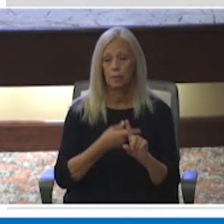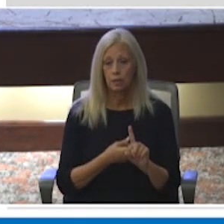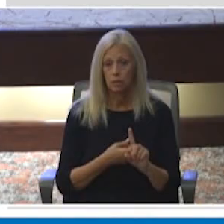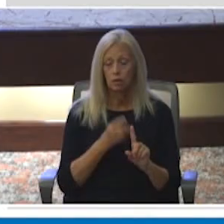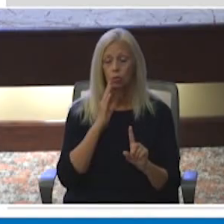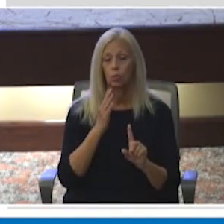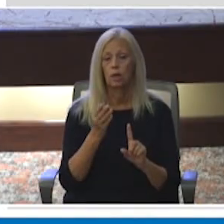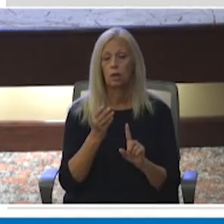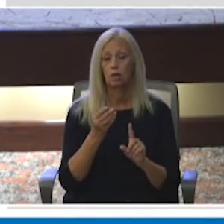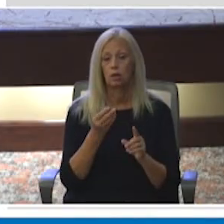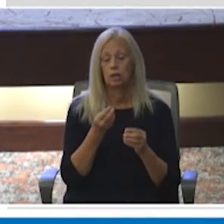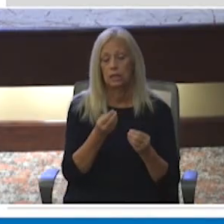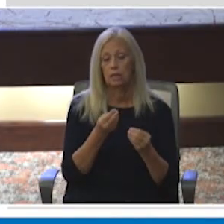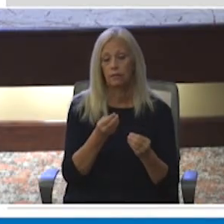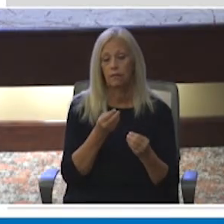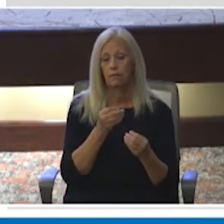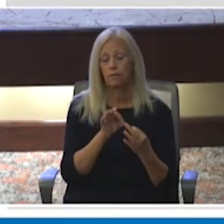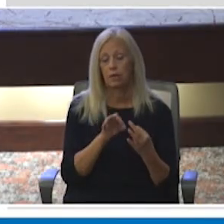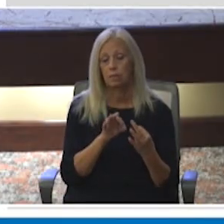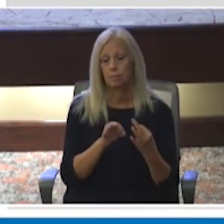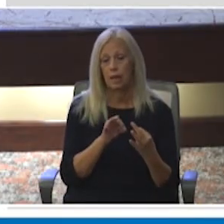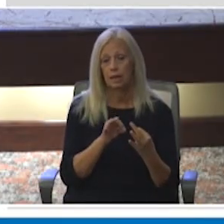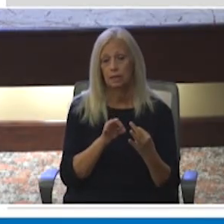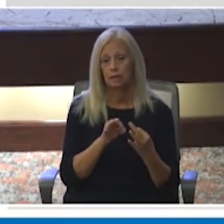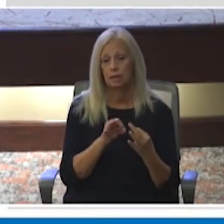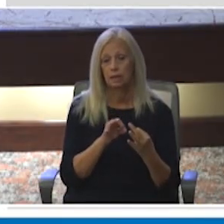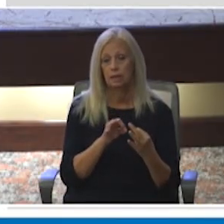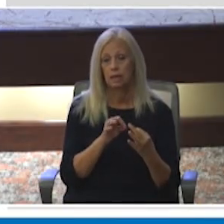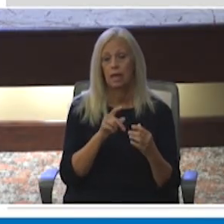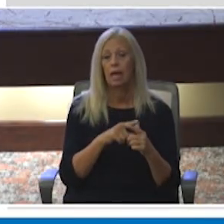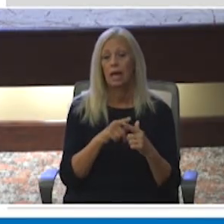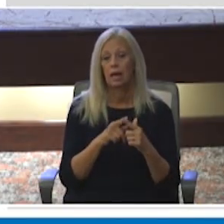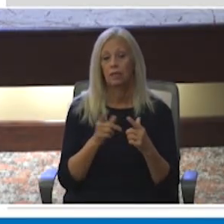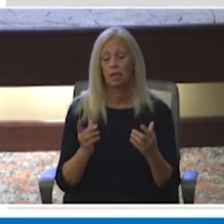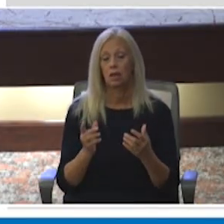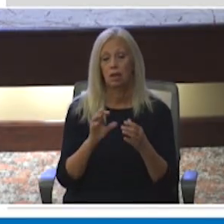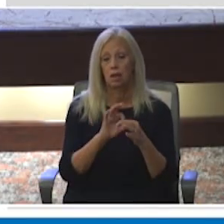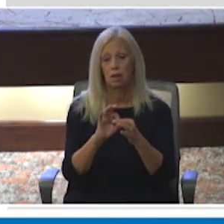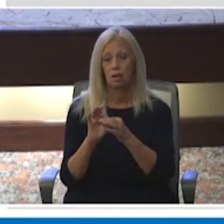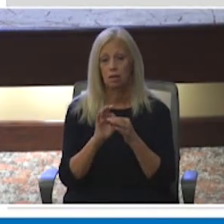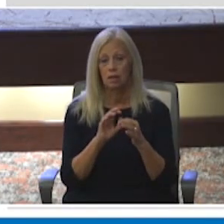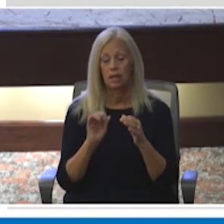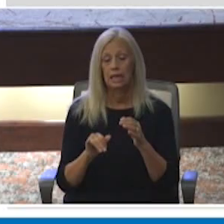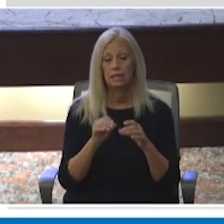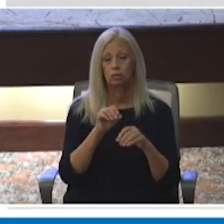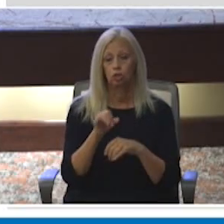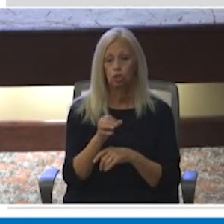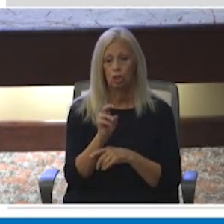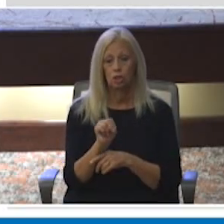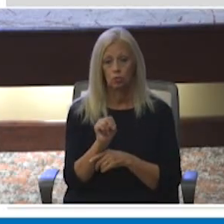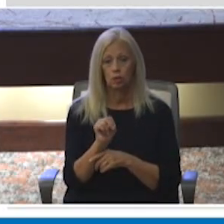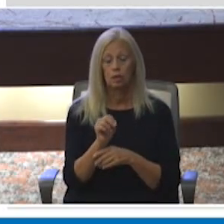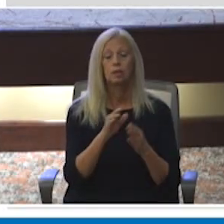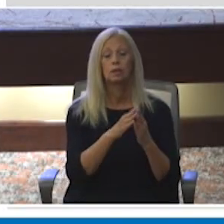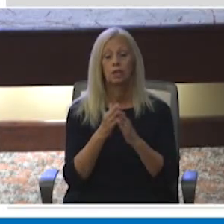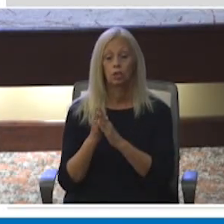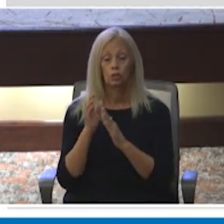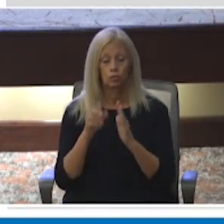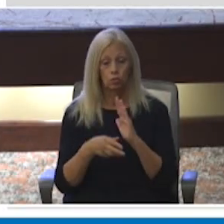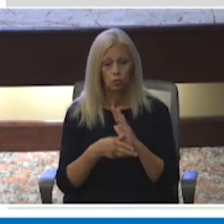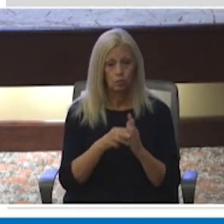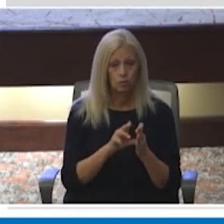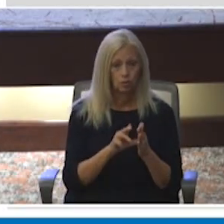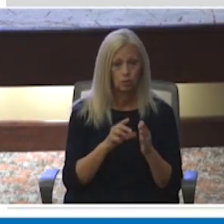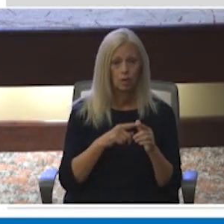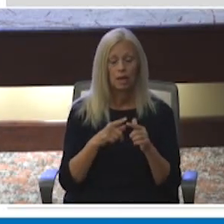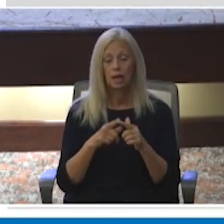feedback on all of those installments and then turn around a consolidated draft in January for the community's review. And then we'll move into the